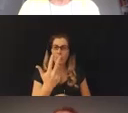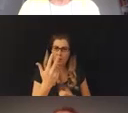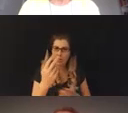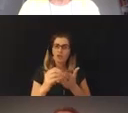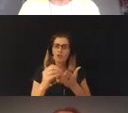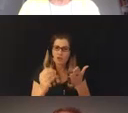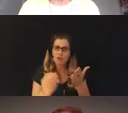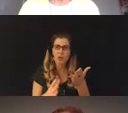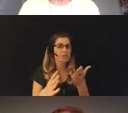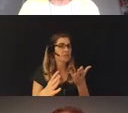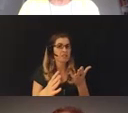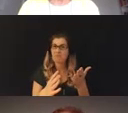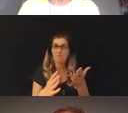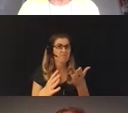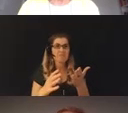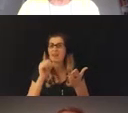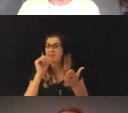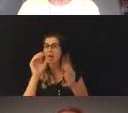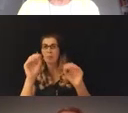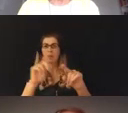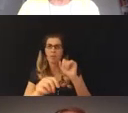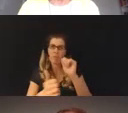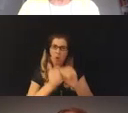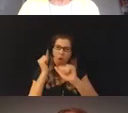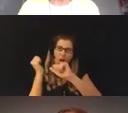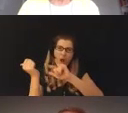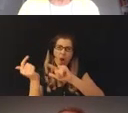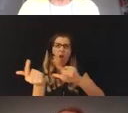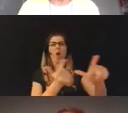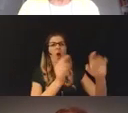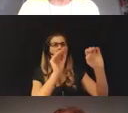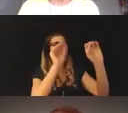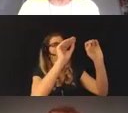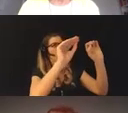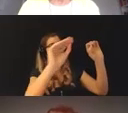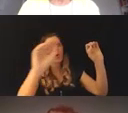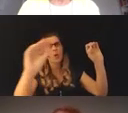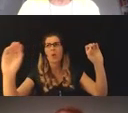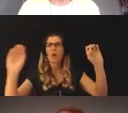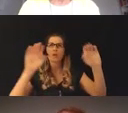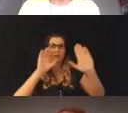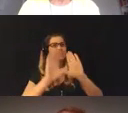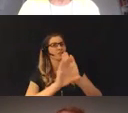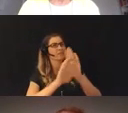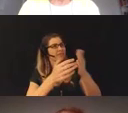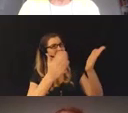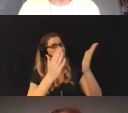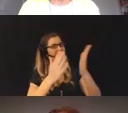not put their zines up on this ledge open to their entire school community.